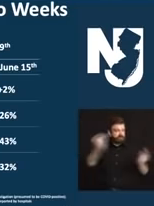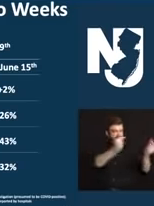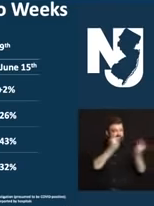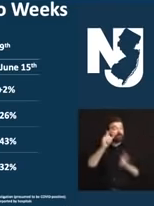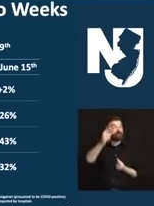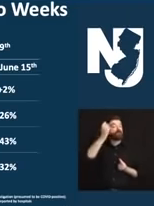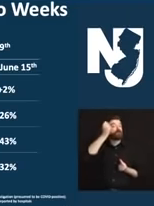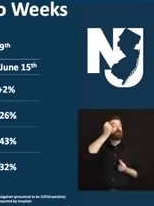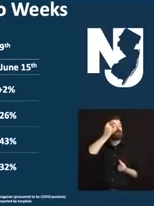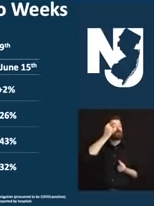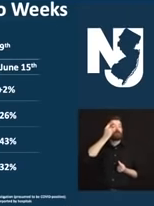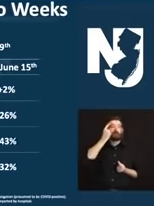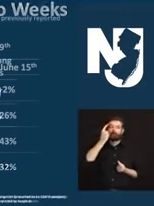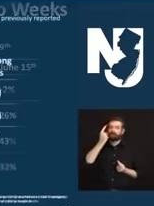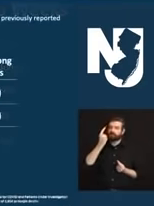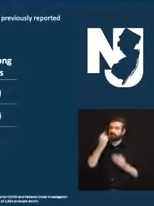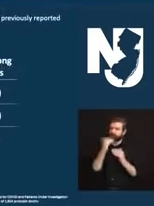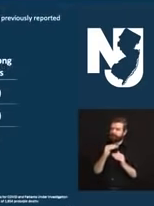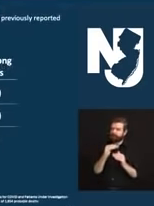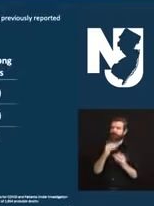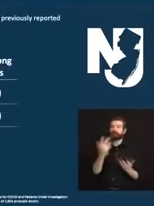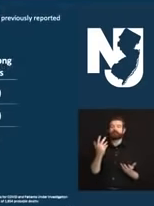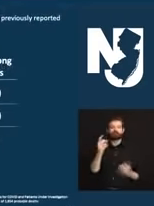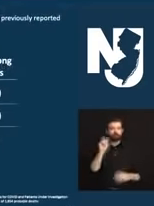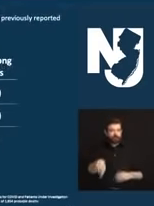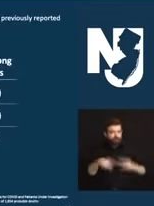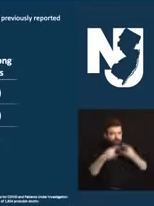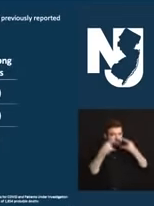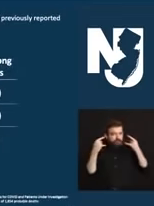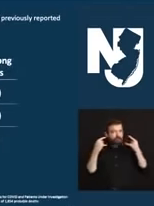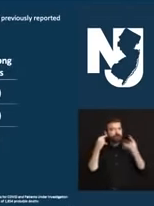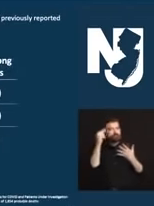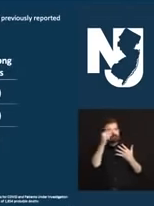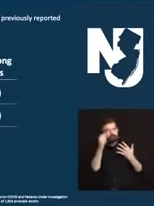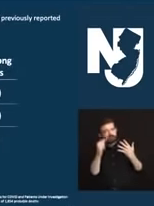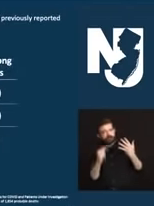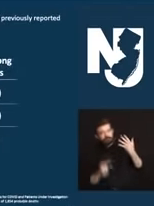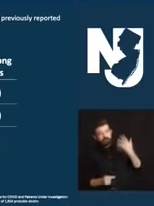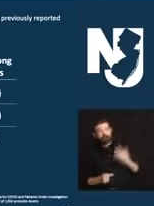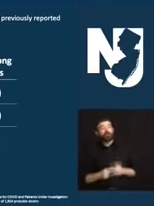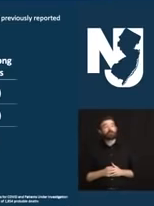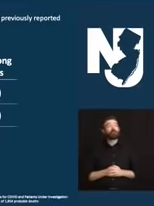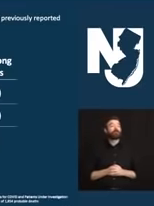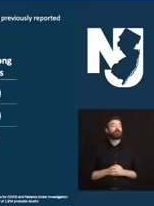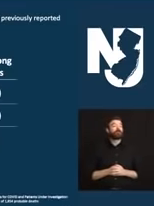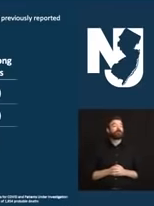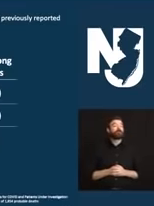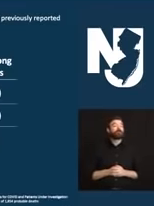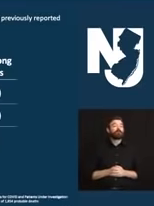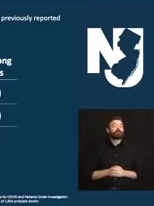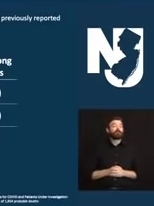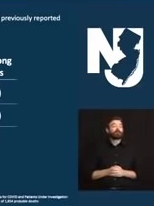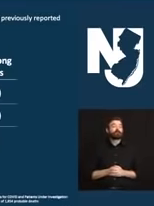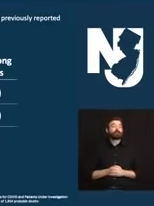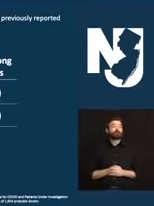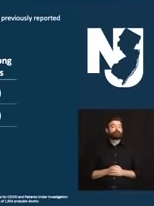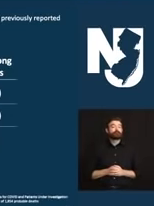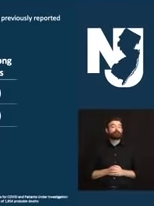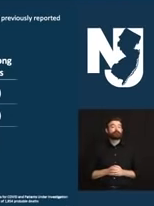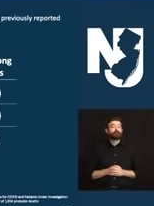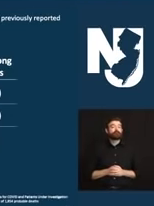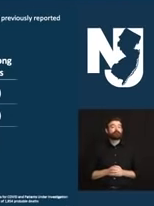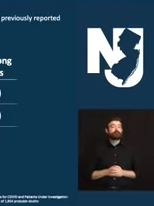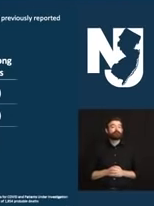covering. Our rankings among states continues to be a bit of a mixed bag, is the way I'll put it. But